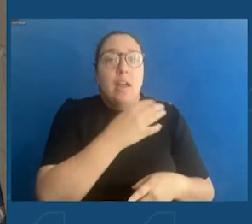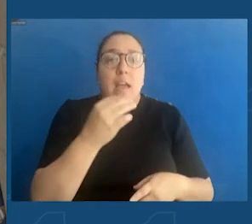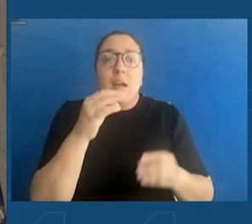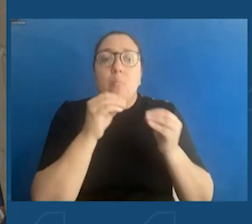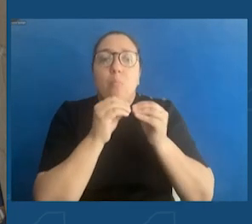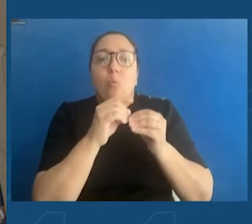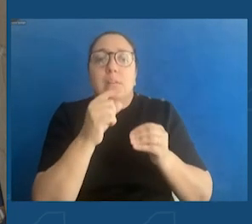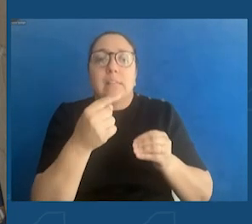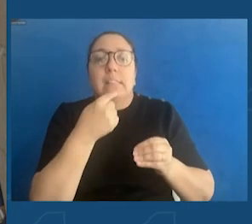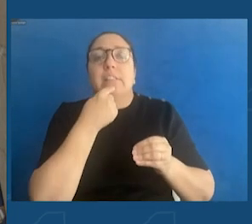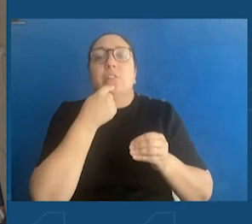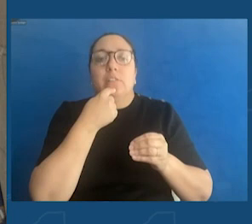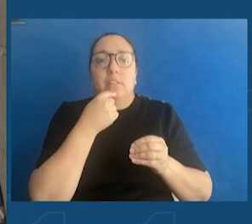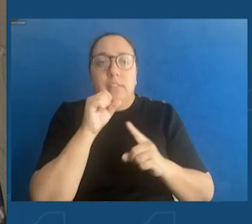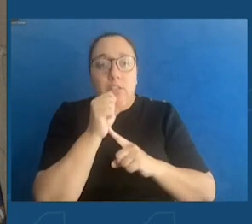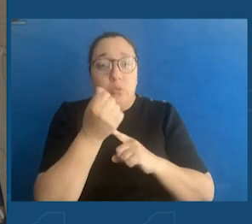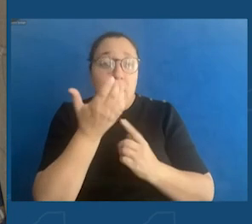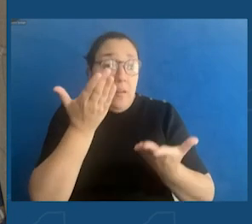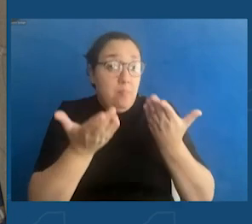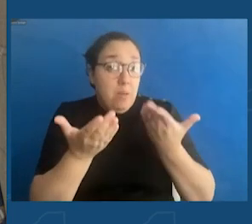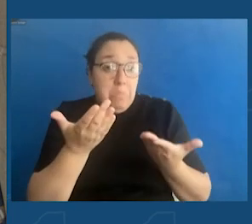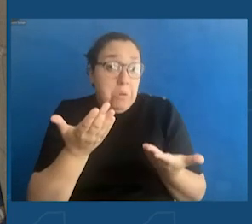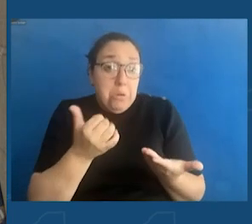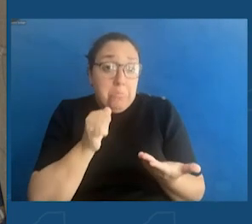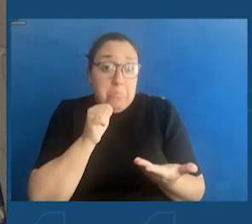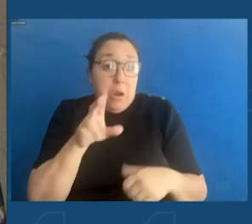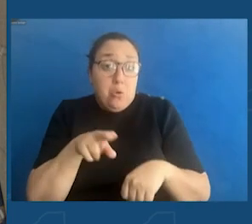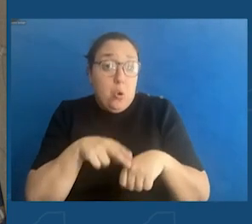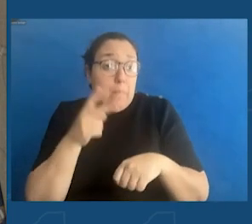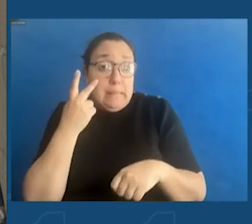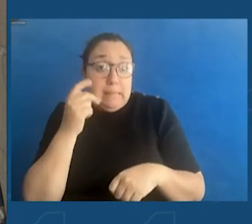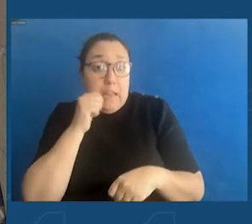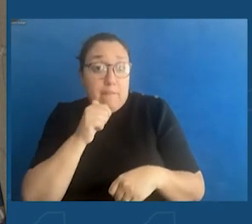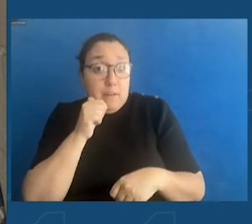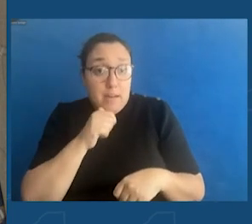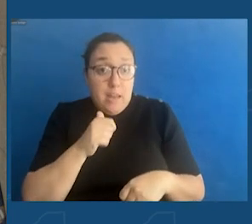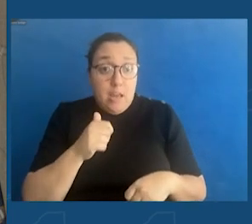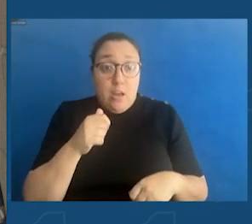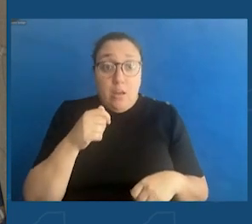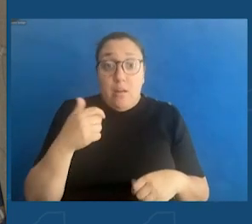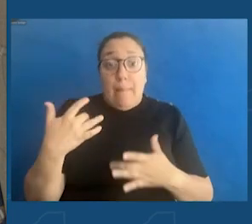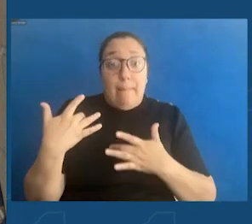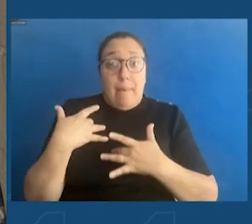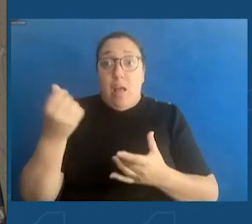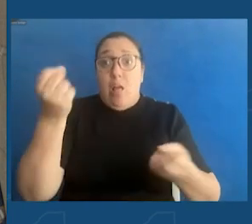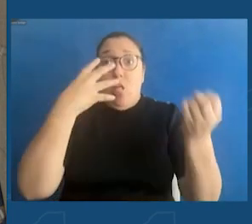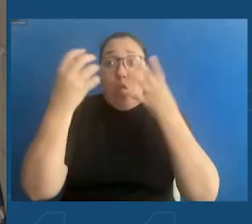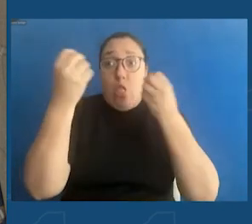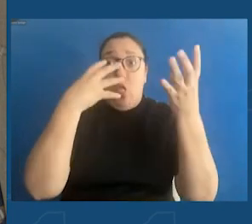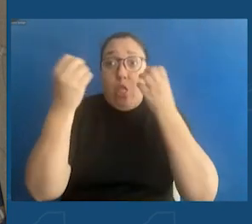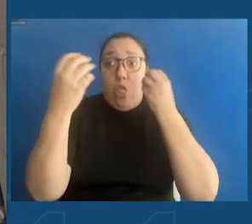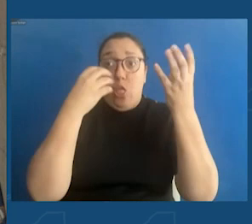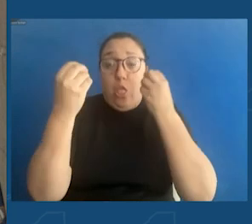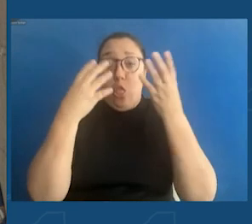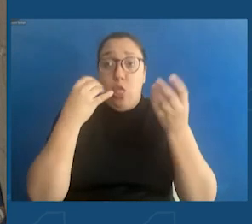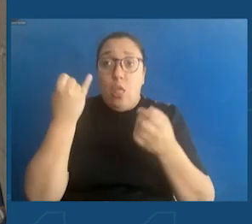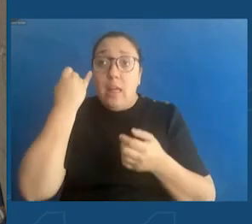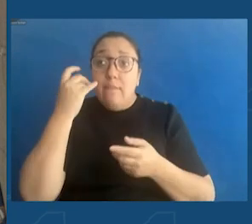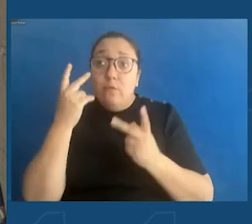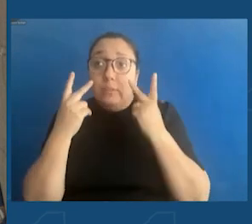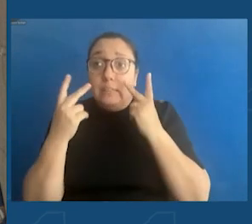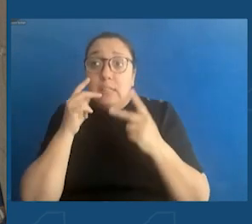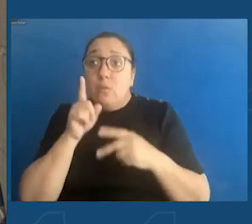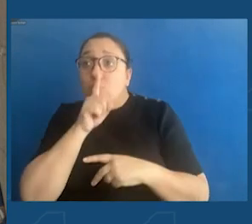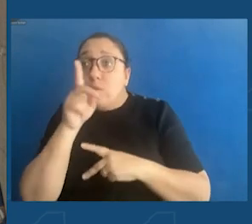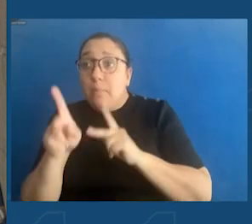and scenarios that even might not occur in a clinical environment. Think about that. You have everything thrown at you. You may or may not if you're dealing with real people. So in